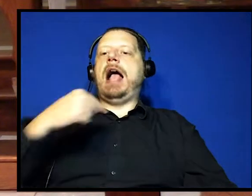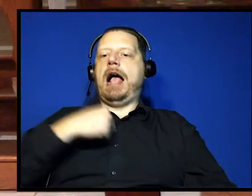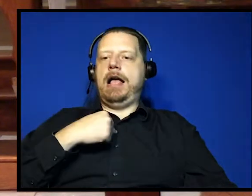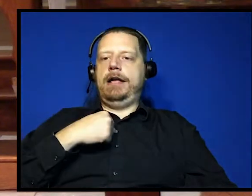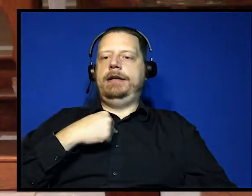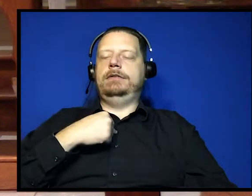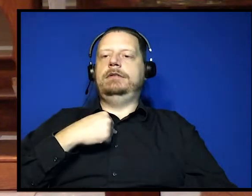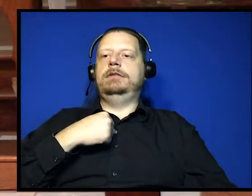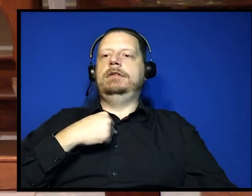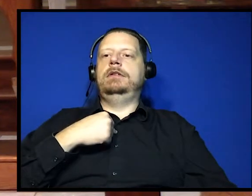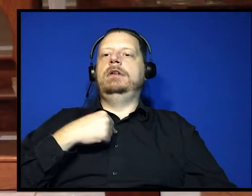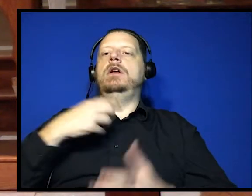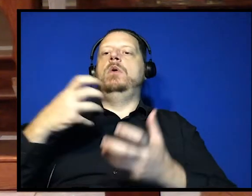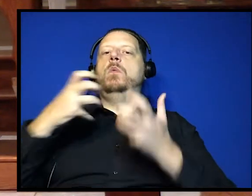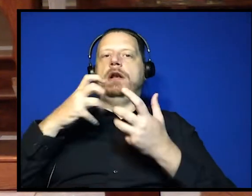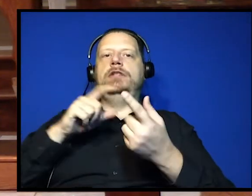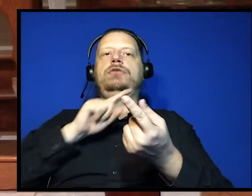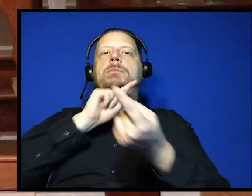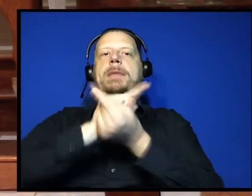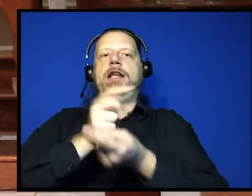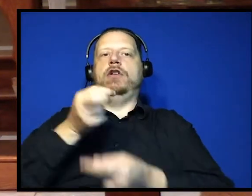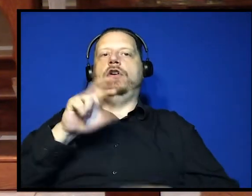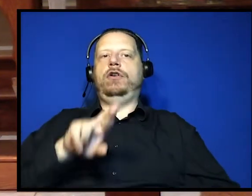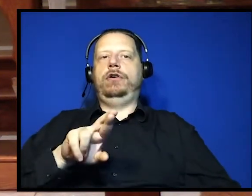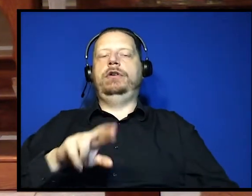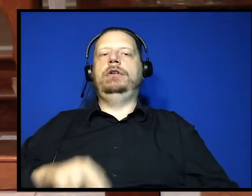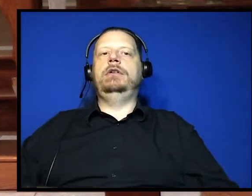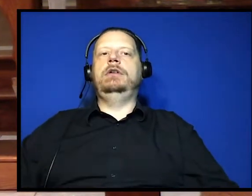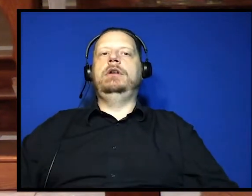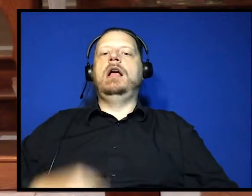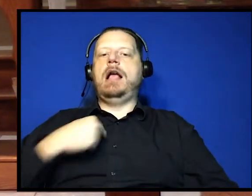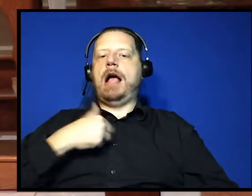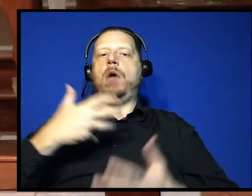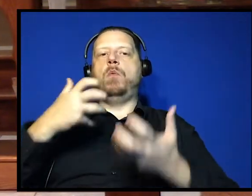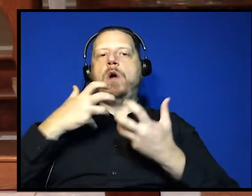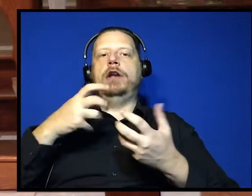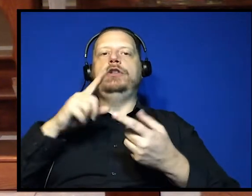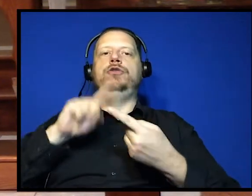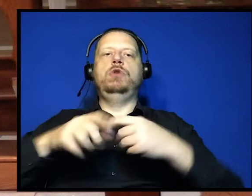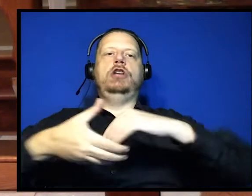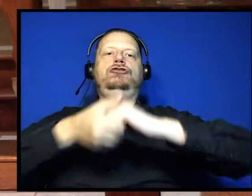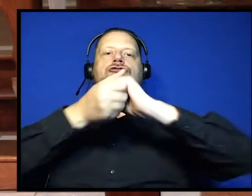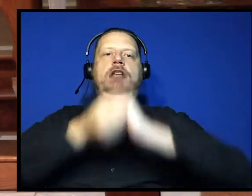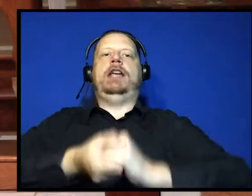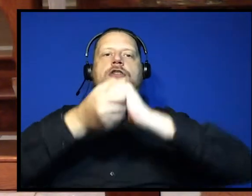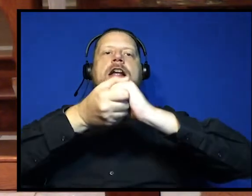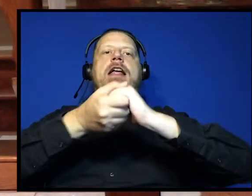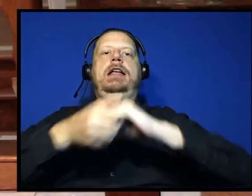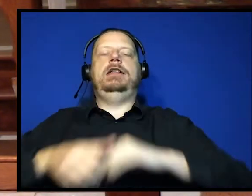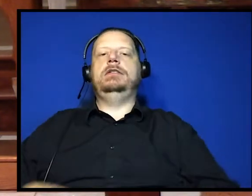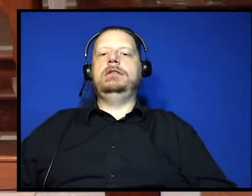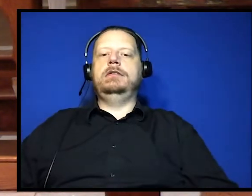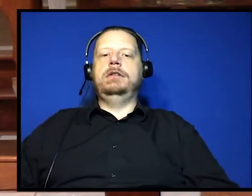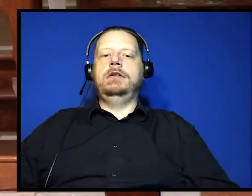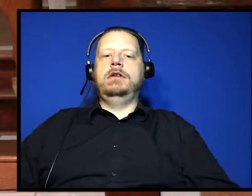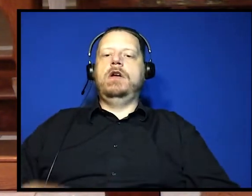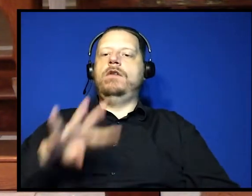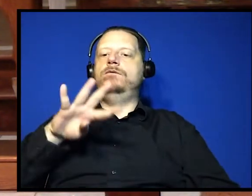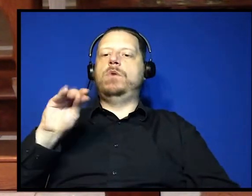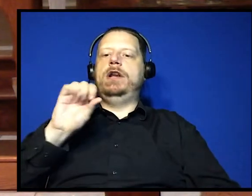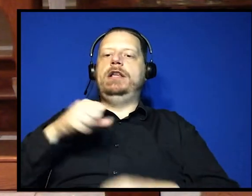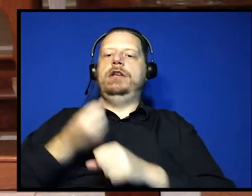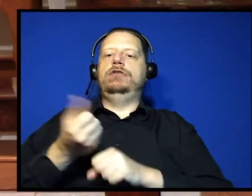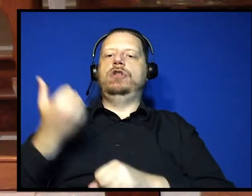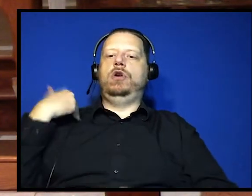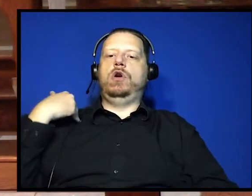I wanted to meet her. I wanted to at least shake her hand 40 years